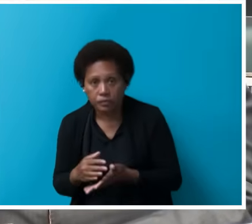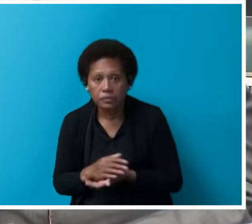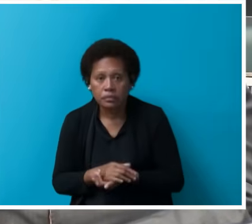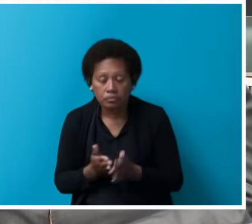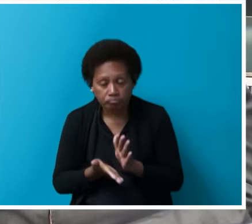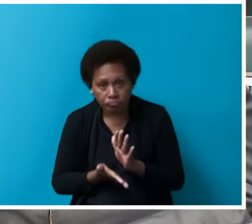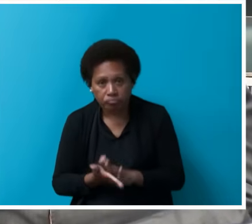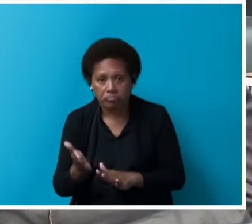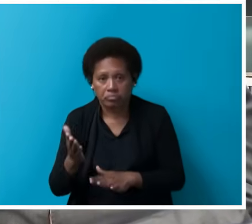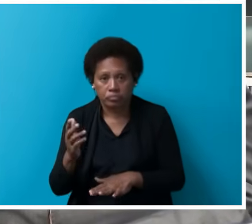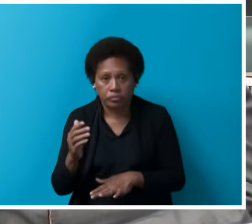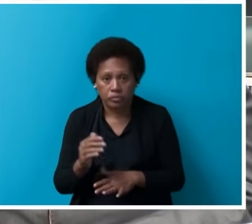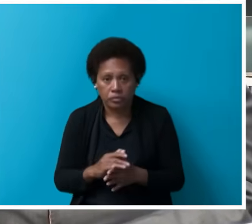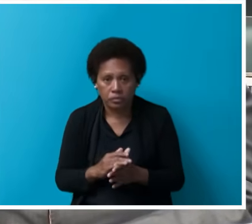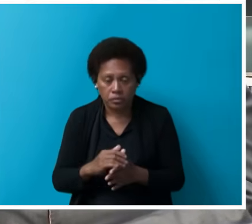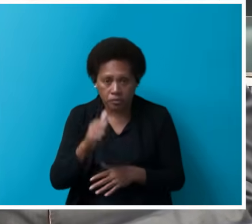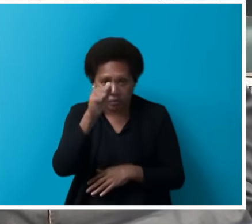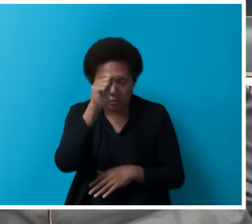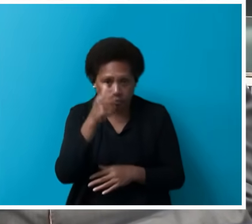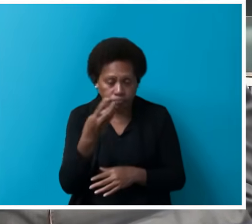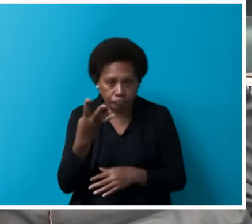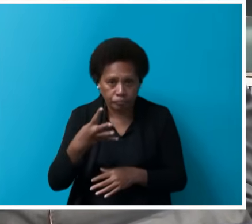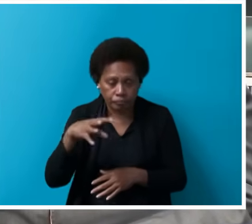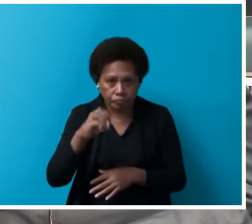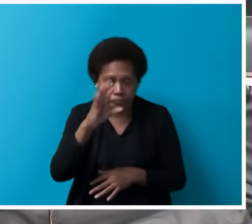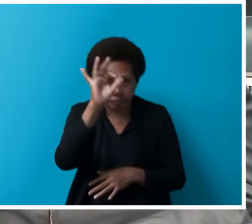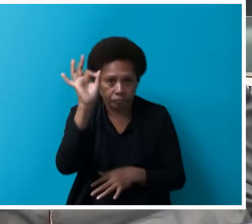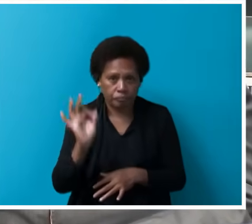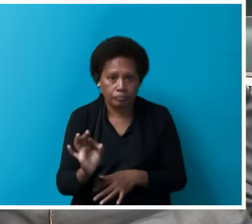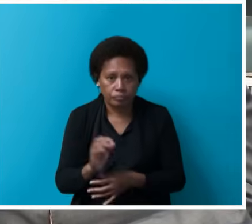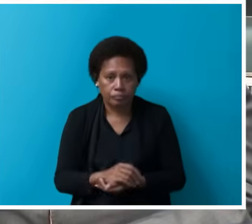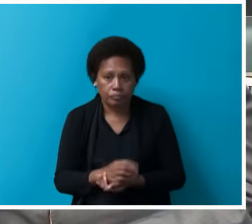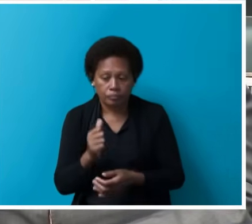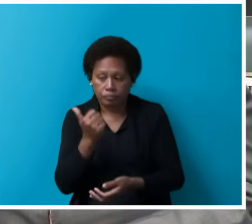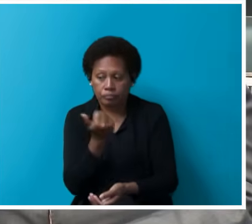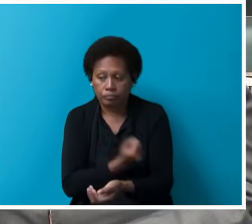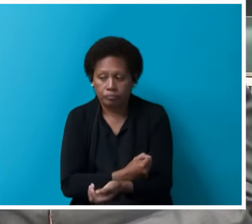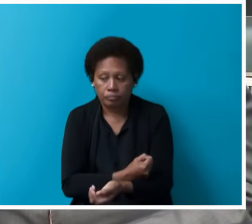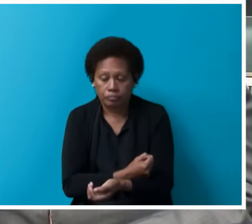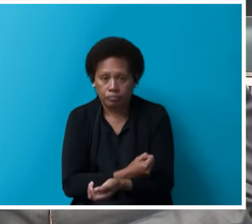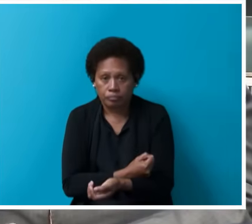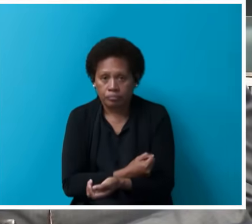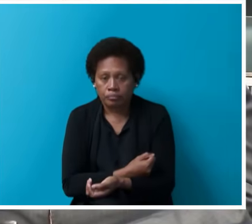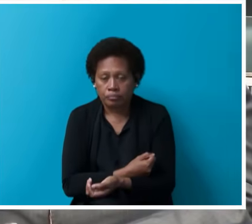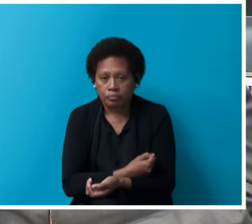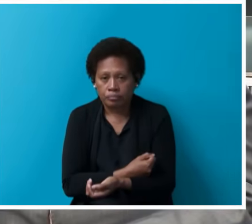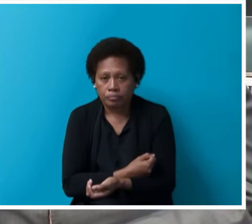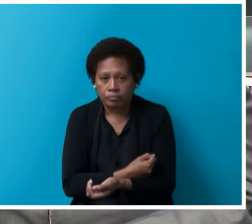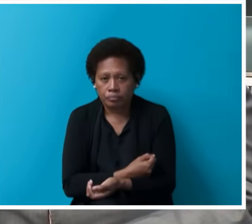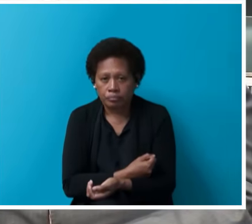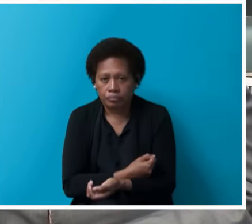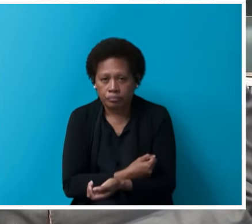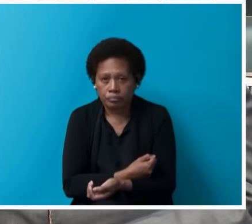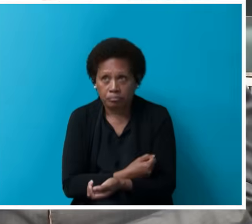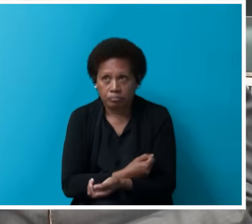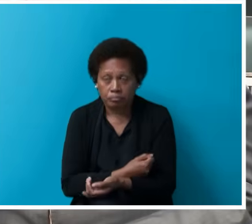now, Mr. Speaker, say. 40% of drug that goes to the US, for example, goes from India.